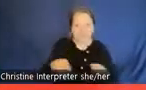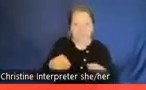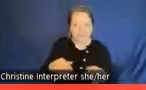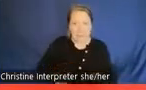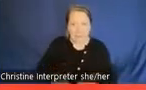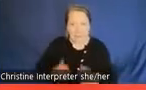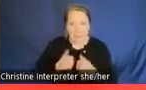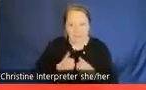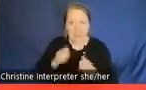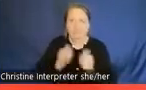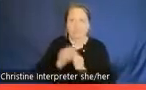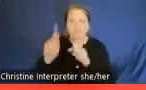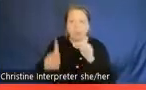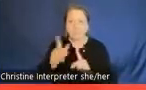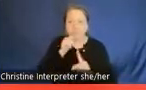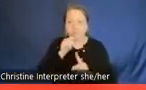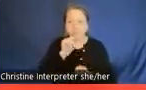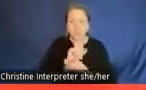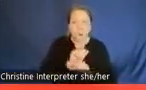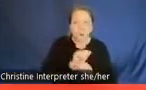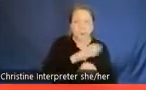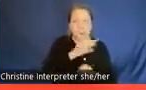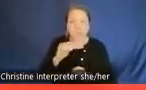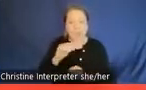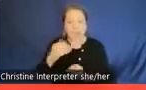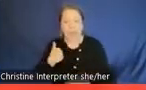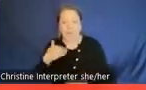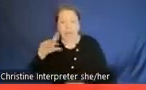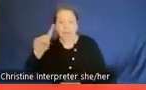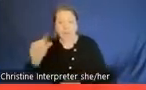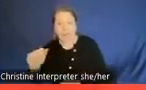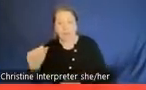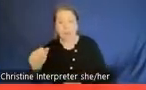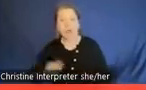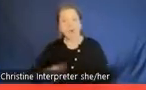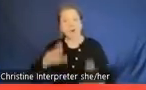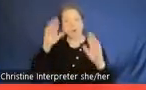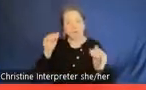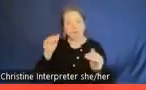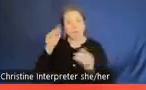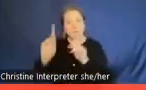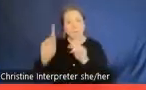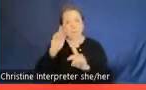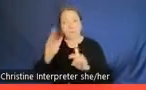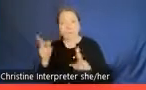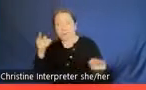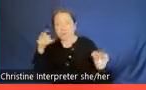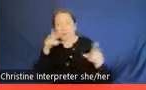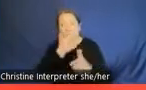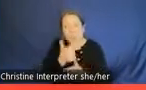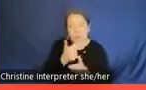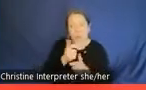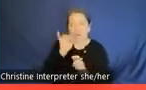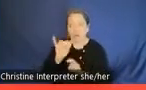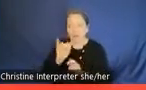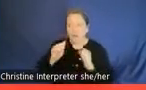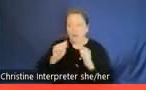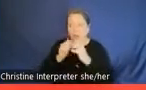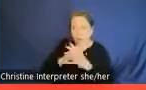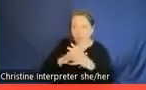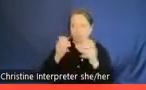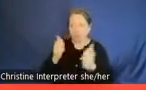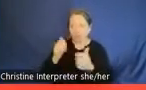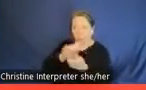Vermont working in housing and disability, with a strong hope that people will come together and make specific changes that will benefit our